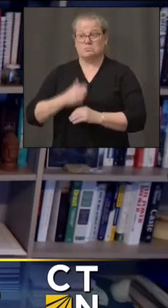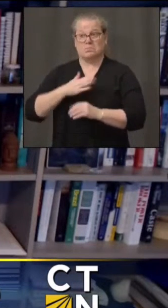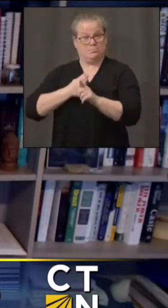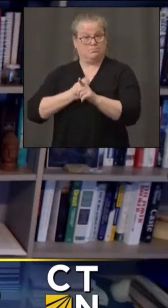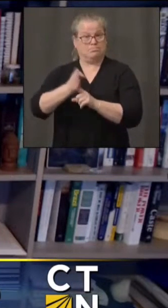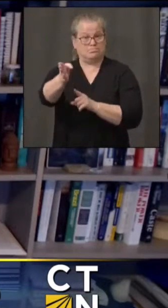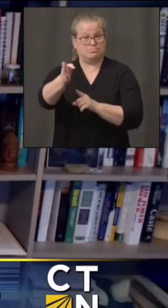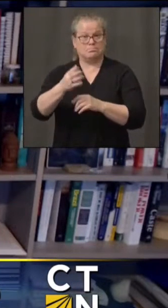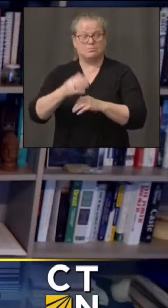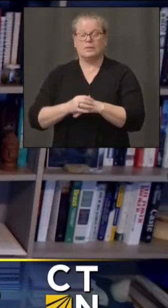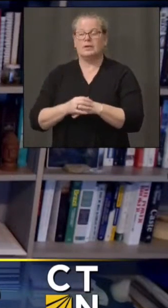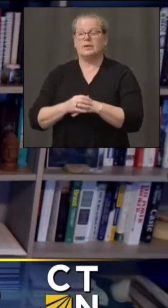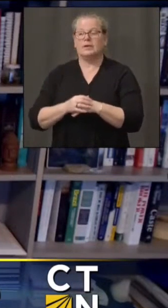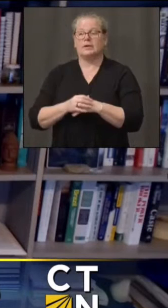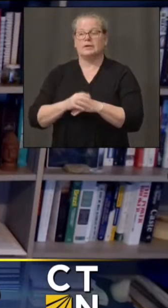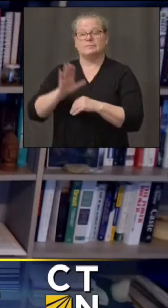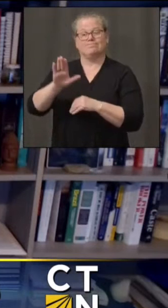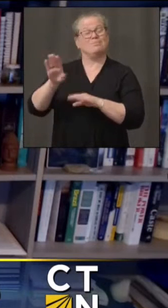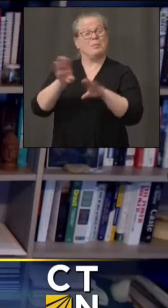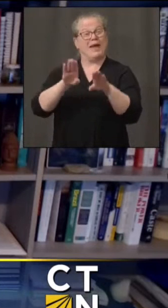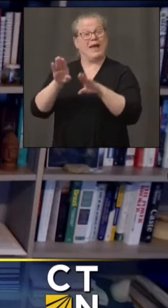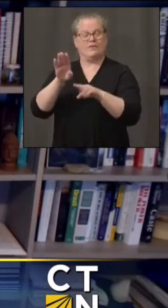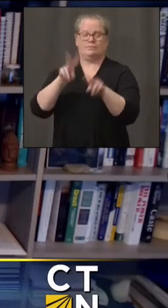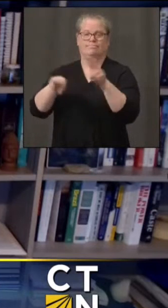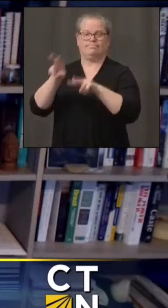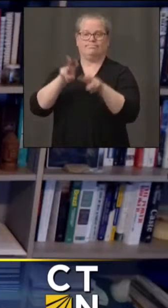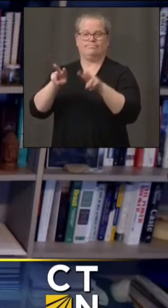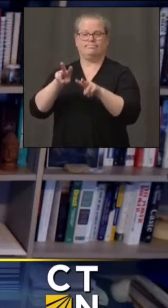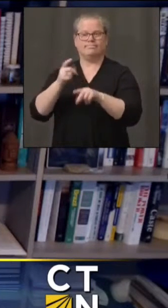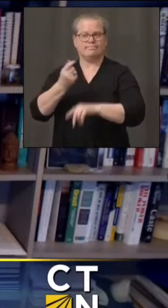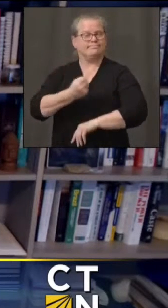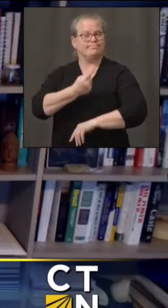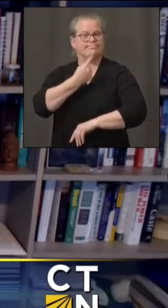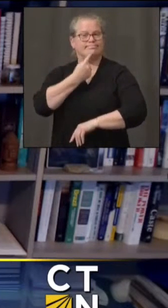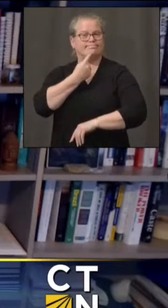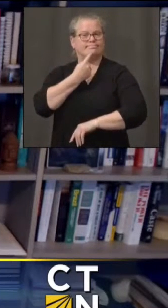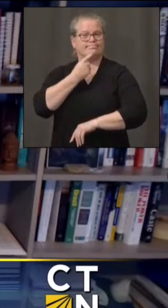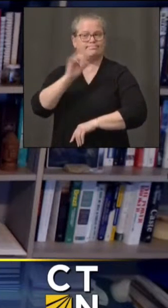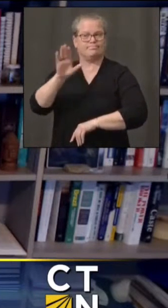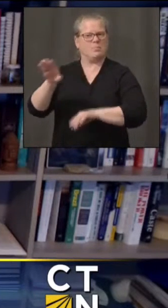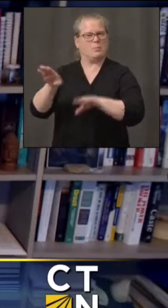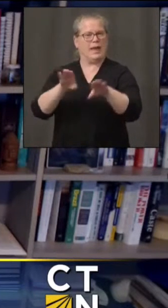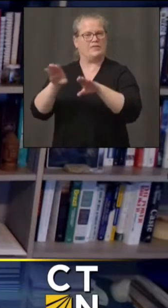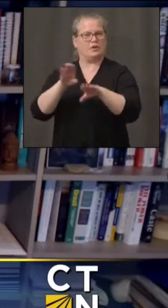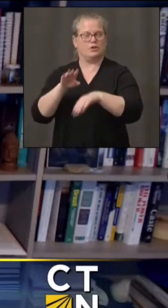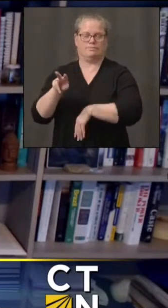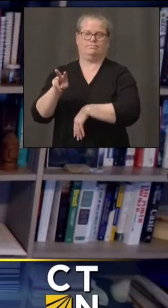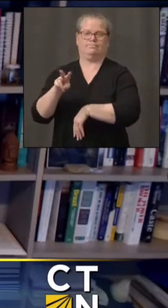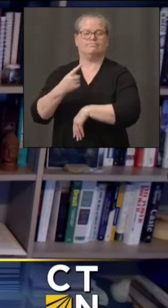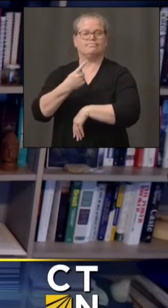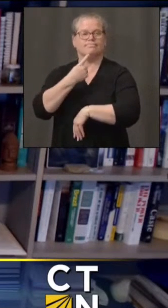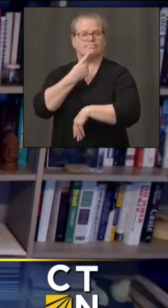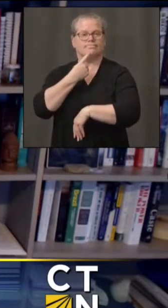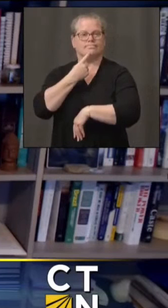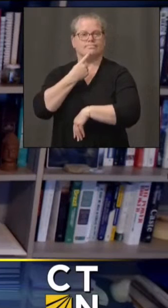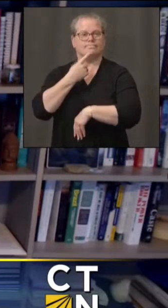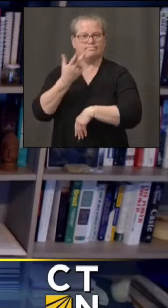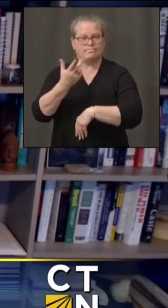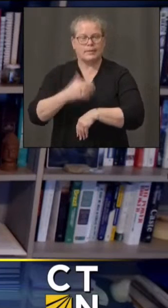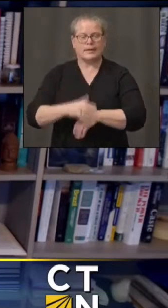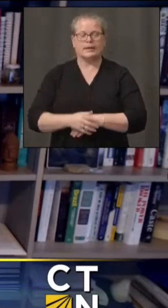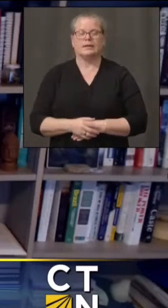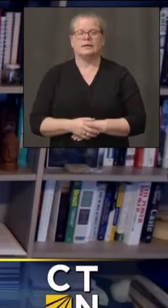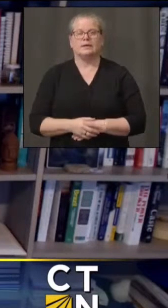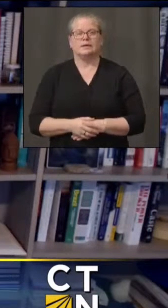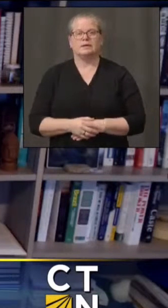by the conduct. I think one thing is that we have as a tenant is we don't blame the patient. Okay,